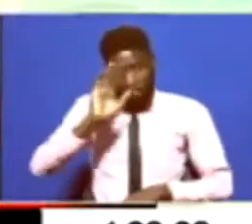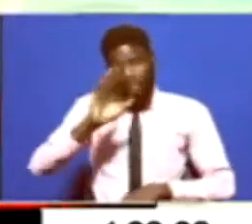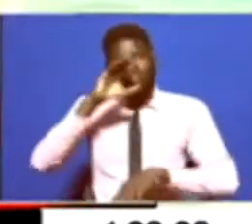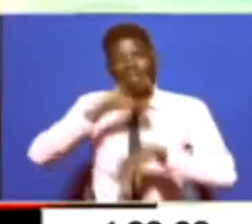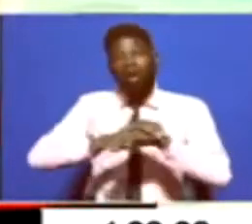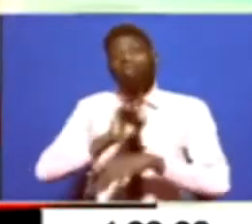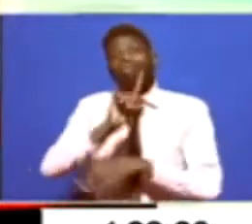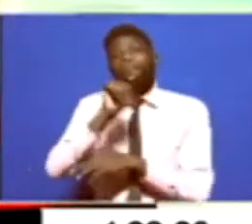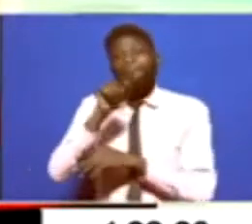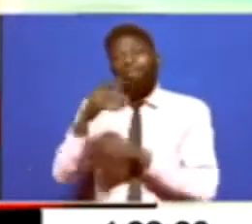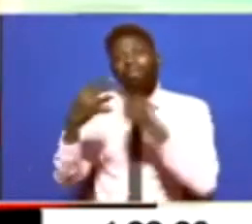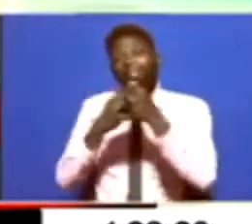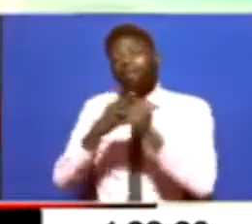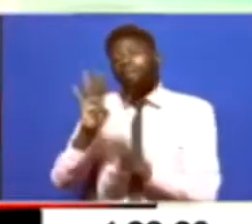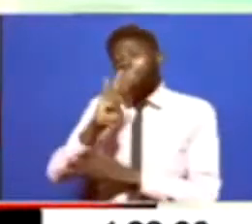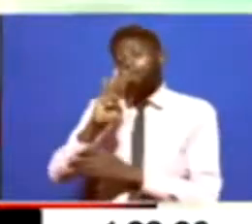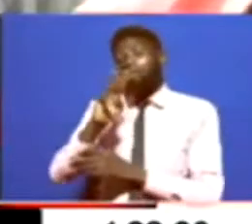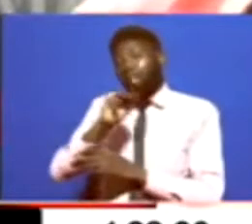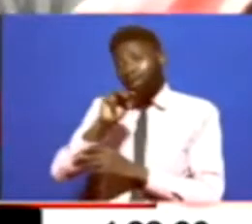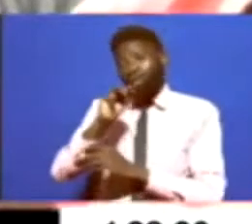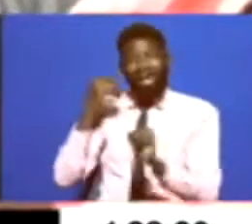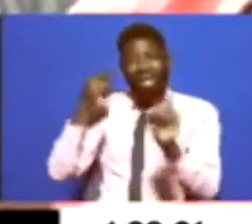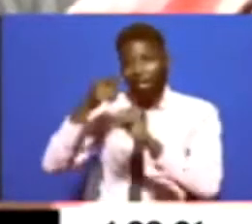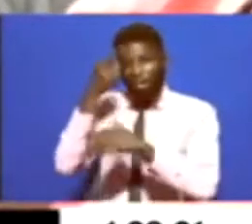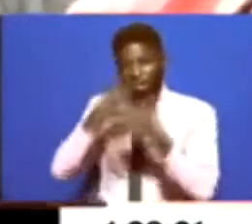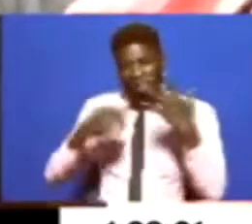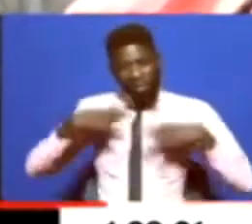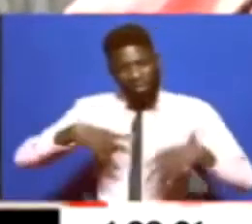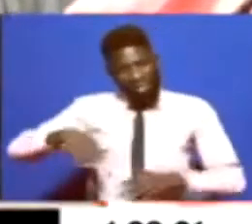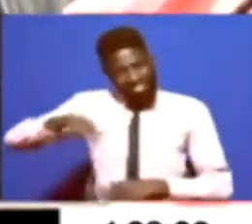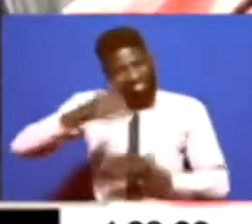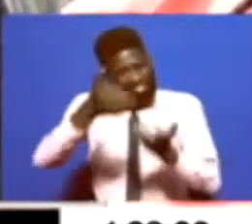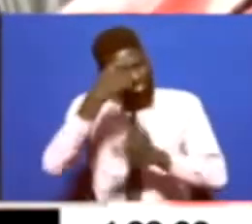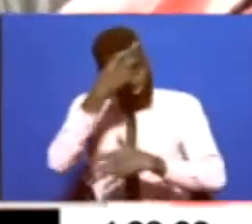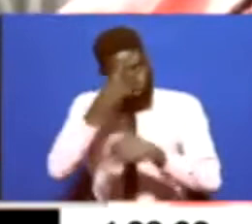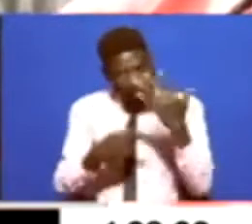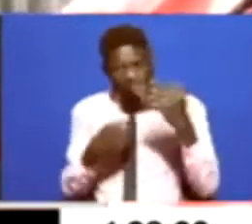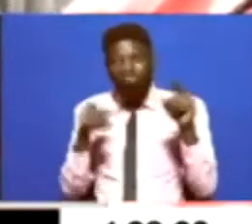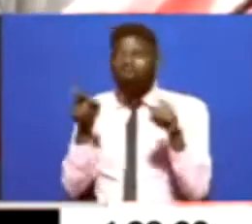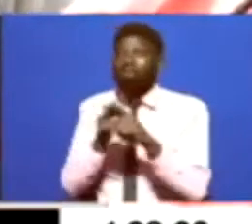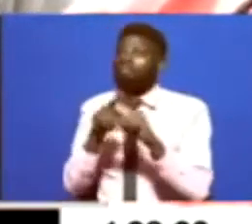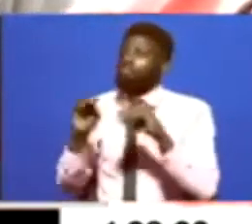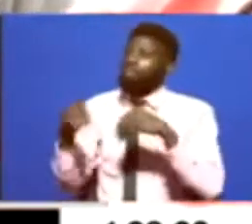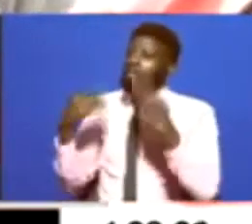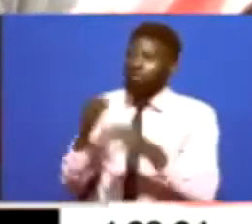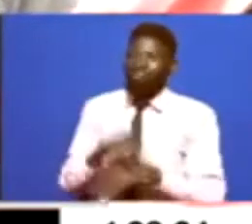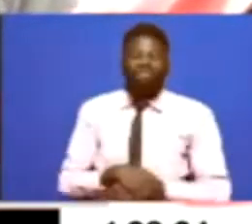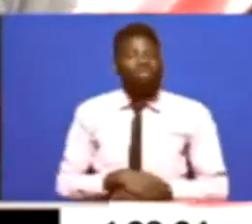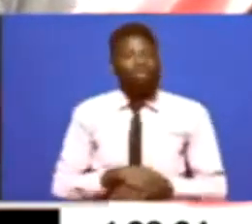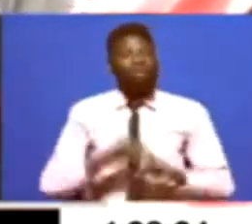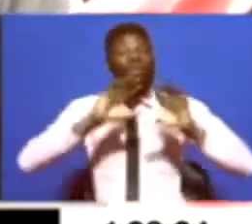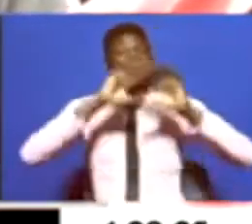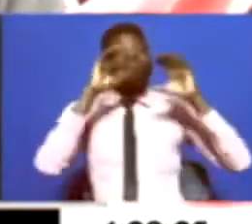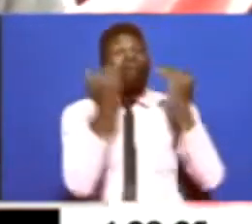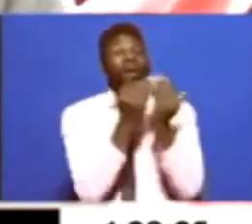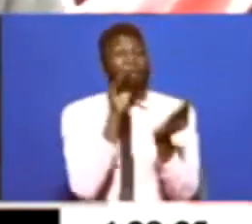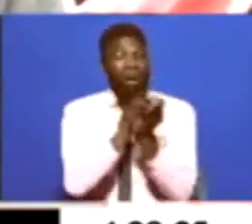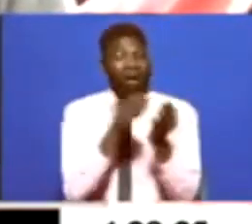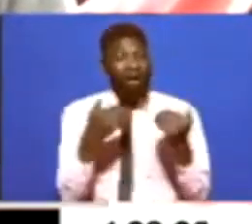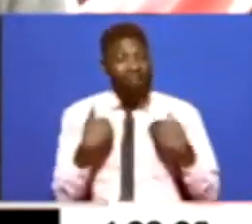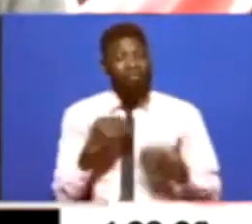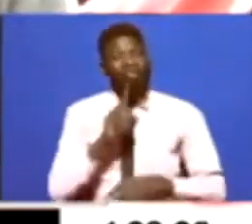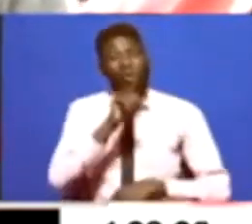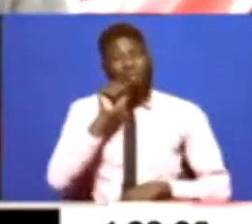World Bank to help meet the demands of the area residents. The World Bank has allocated 1.9 million shillings, and I'll match those